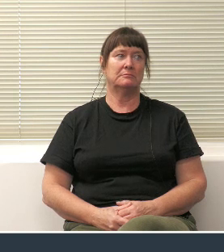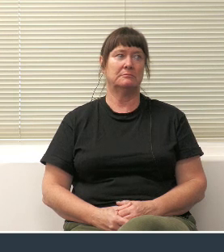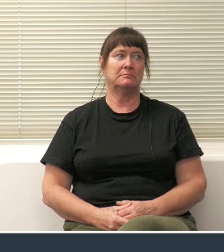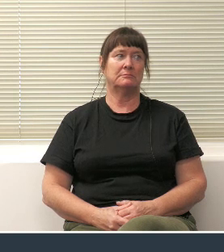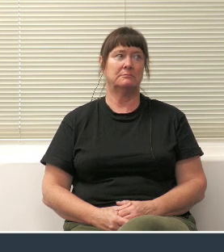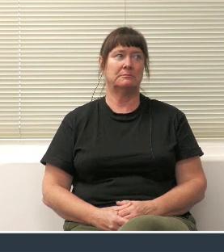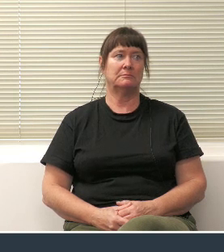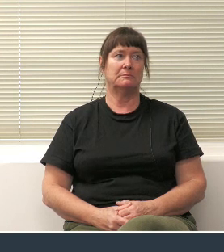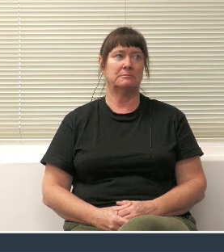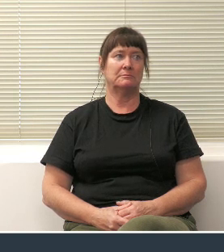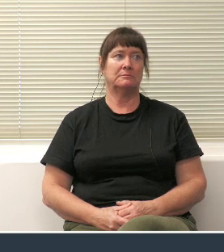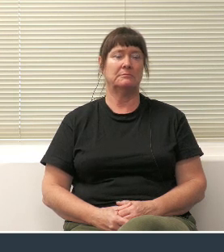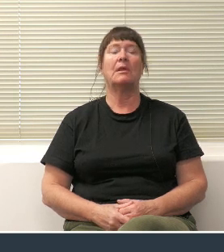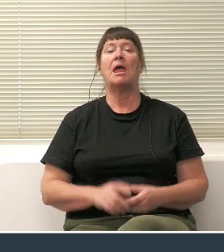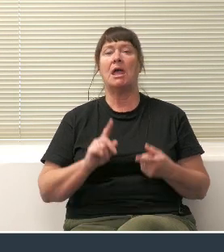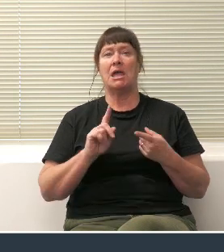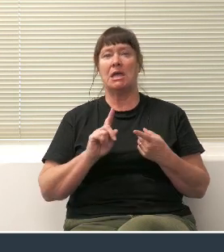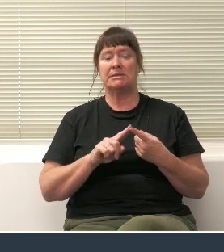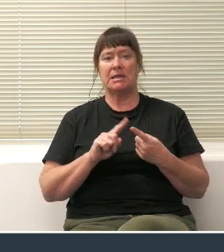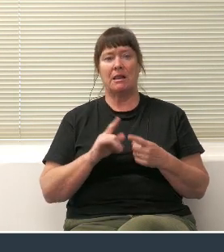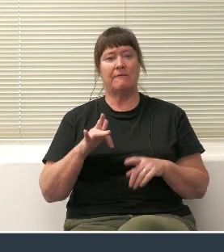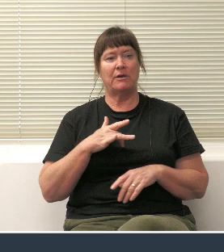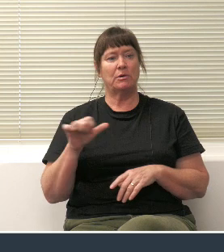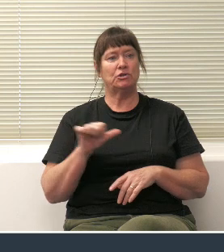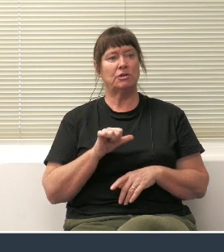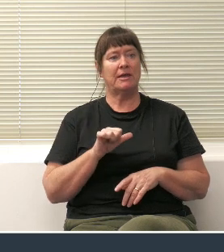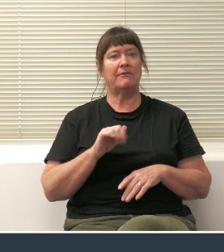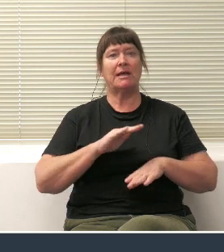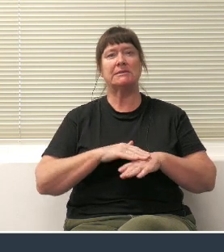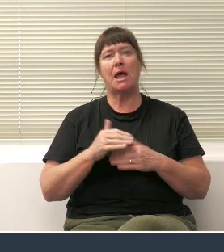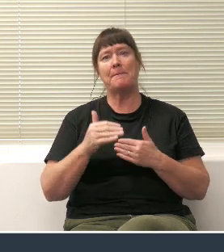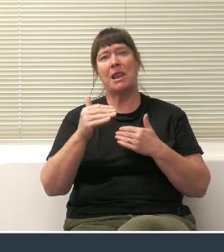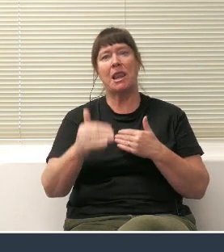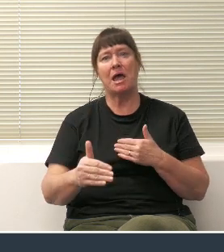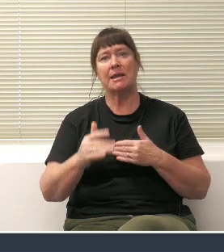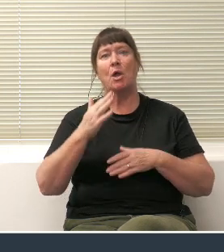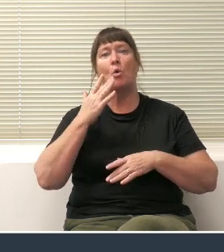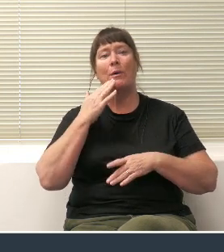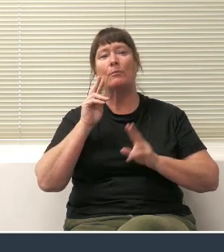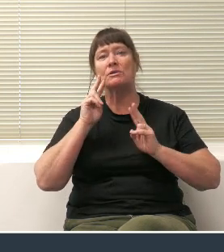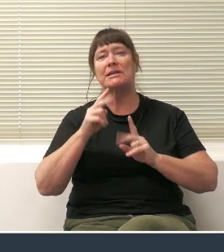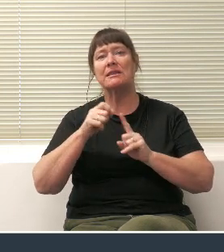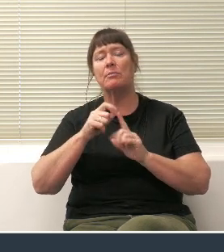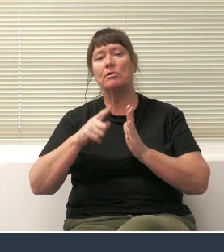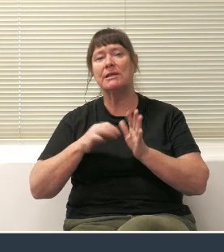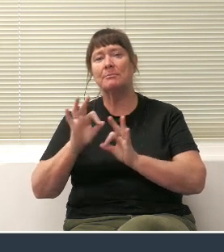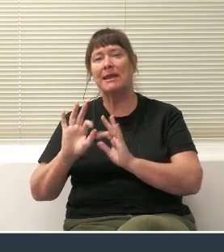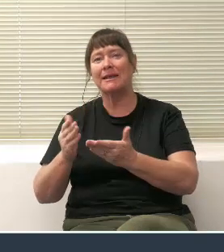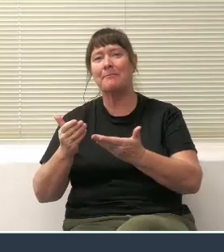Councillor Brown. I'd still like to see a timeline on when we'll see that project plan come back to us.